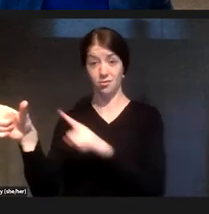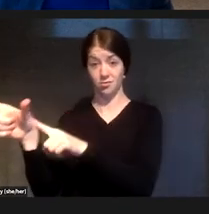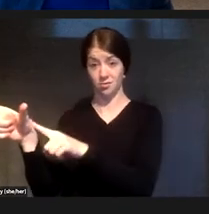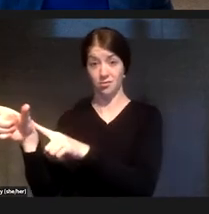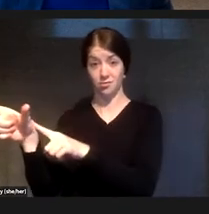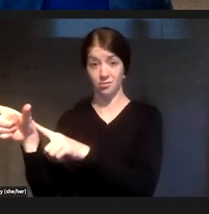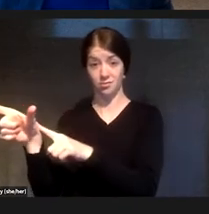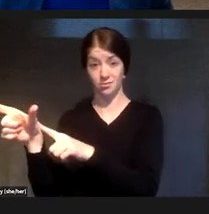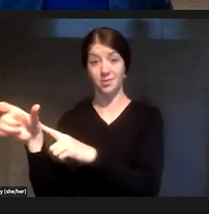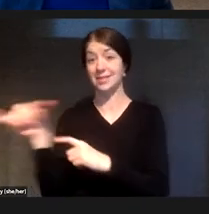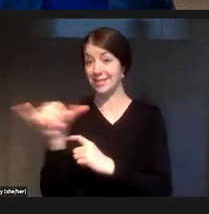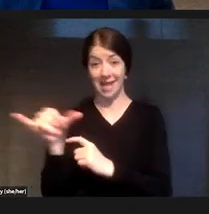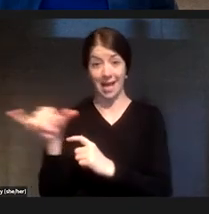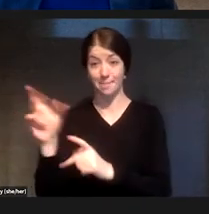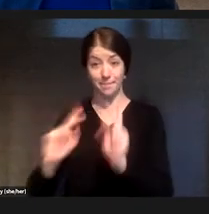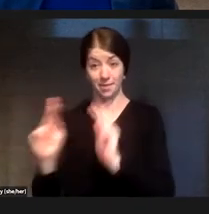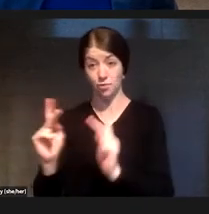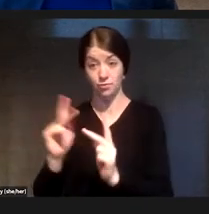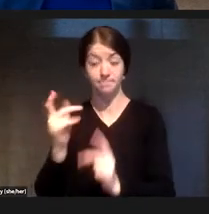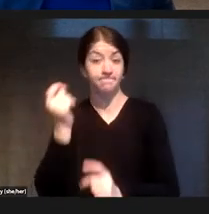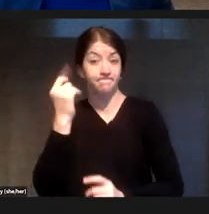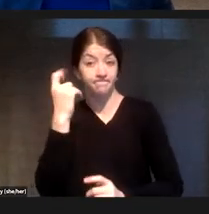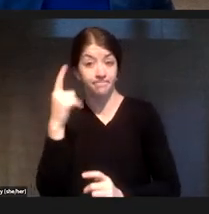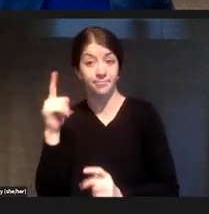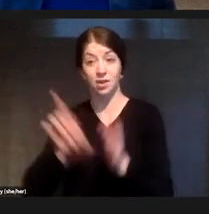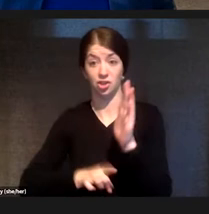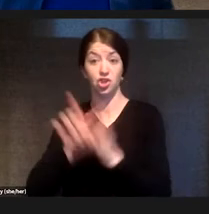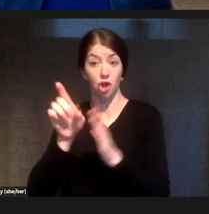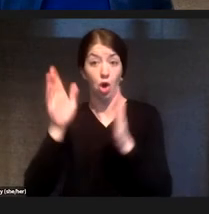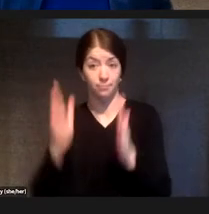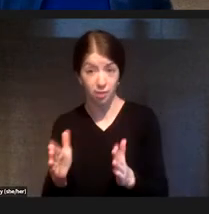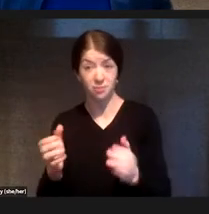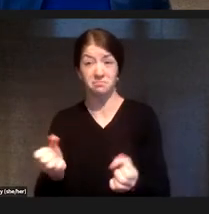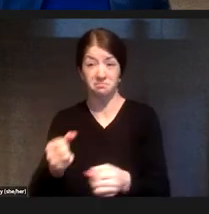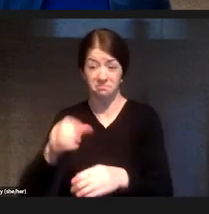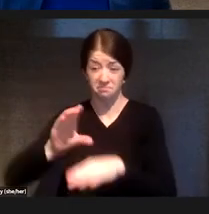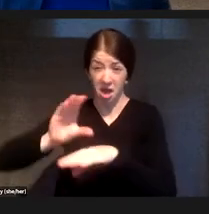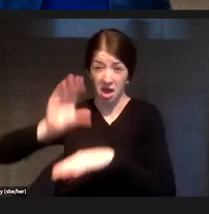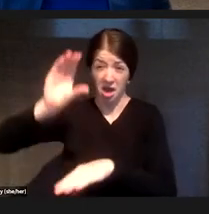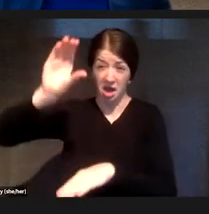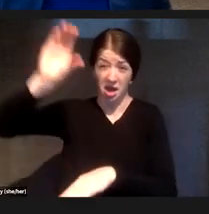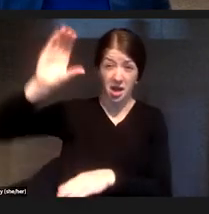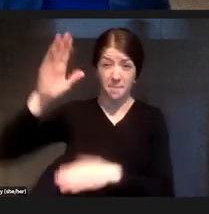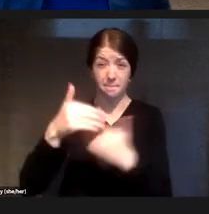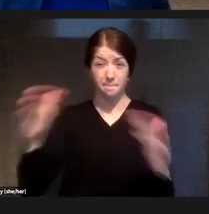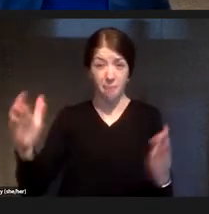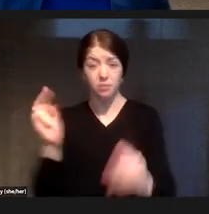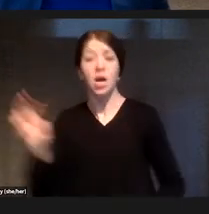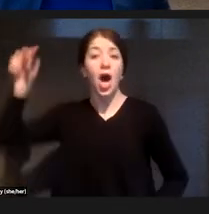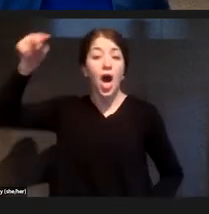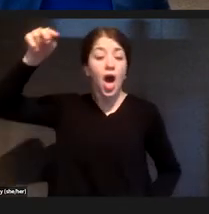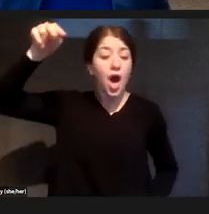those same people are there, except in this one, the tall individual is standing on many, many boxes well above the field and can see the